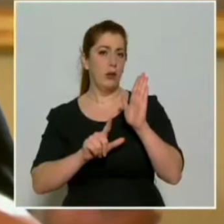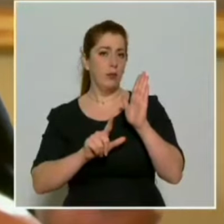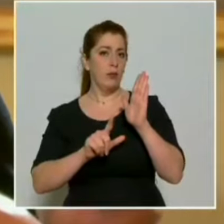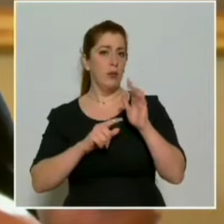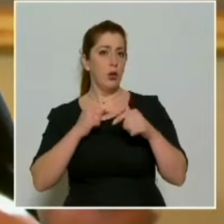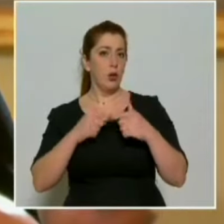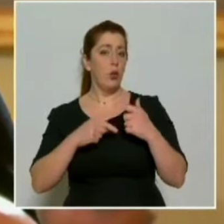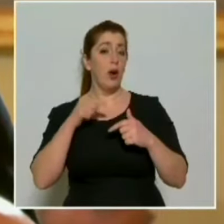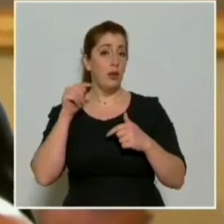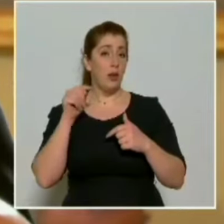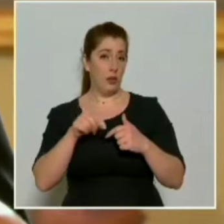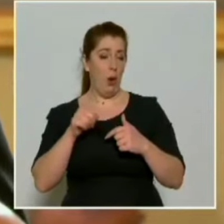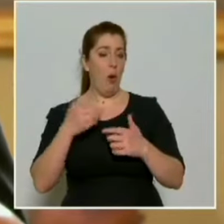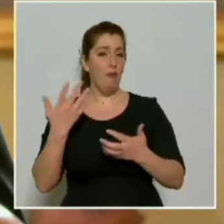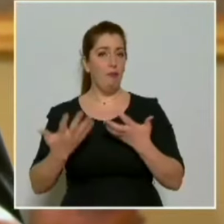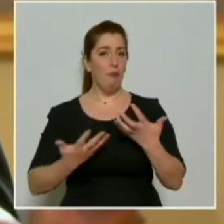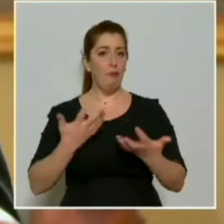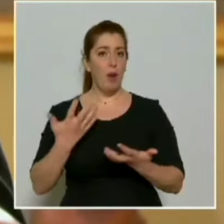li hemm għandu jkun xi